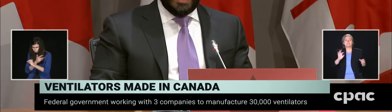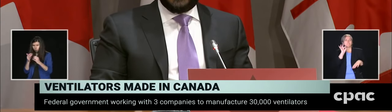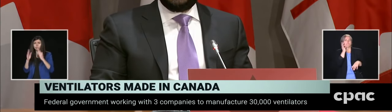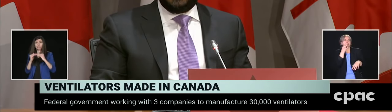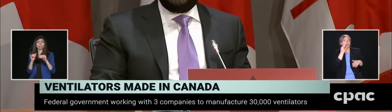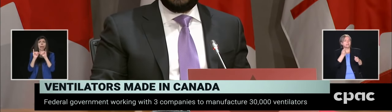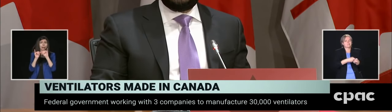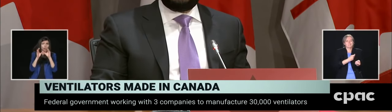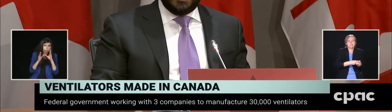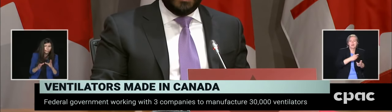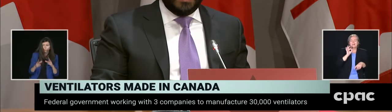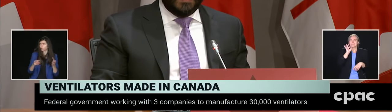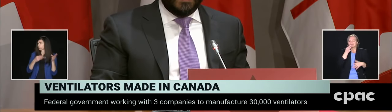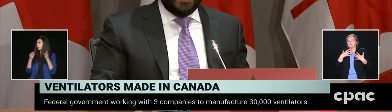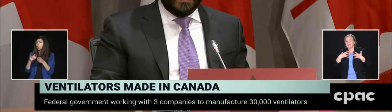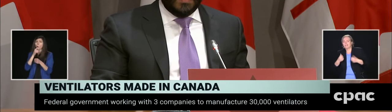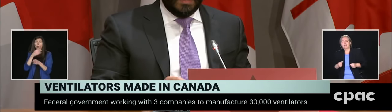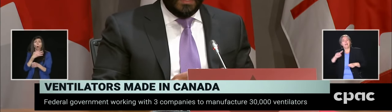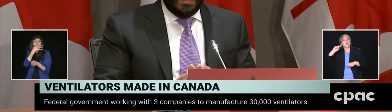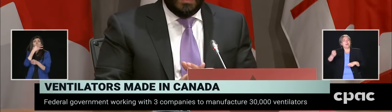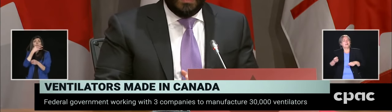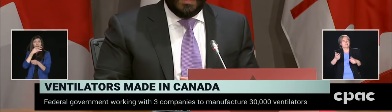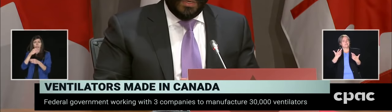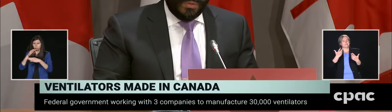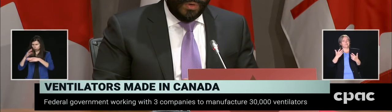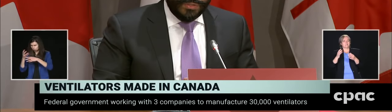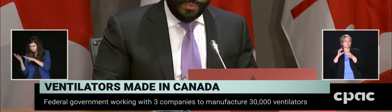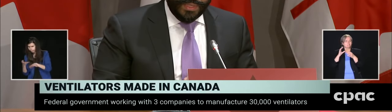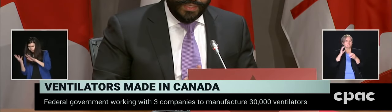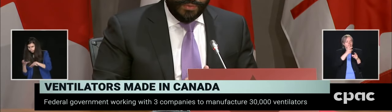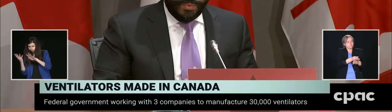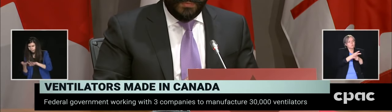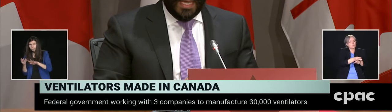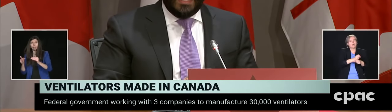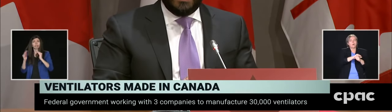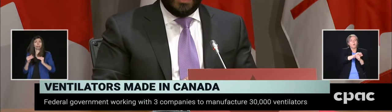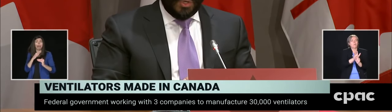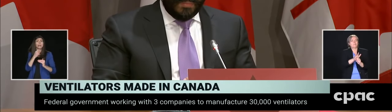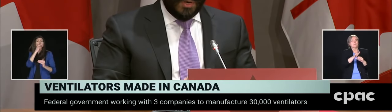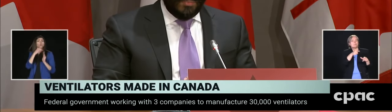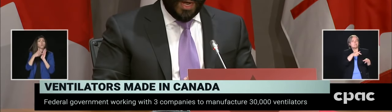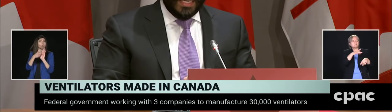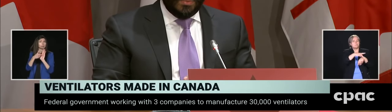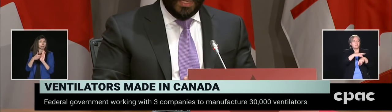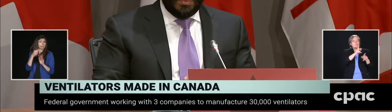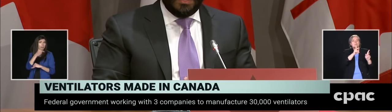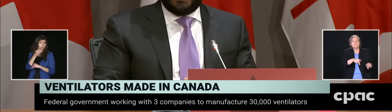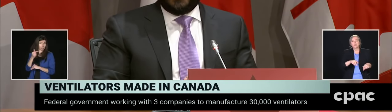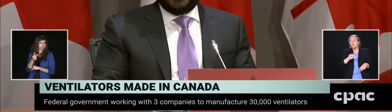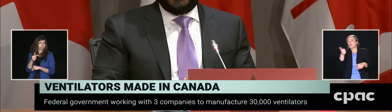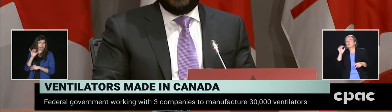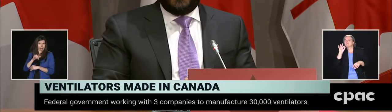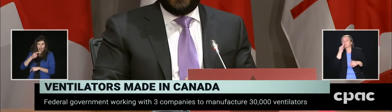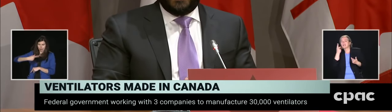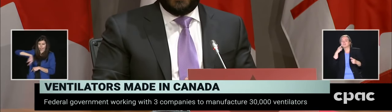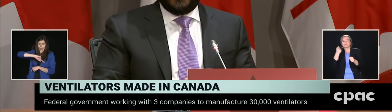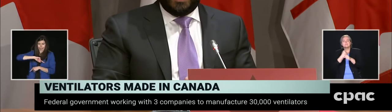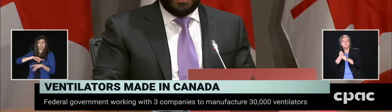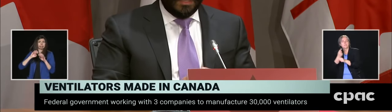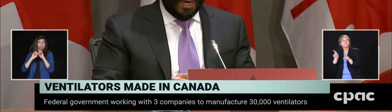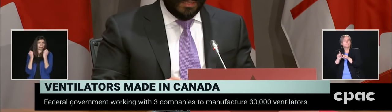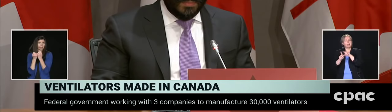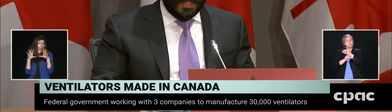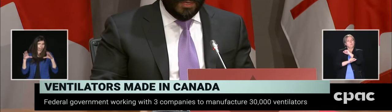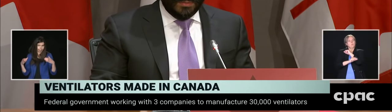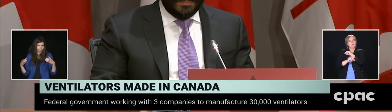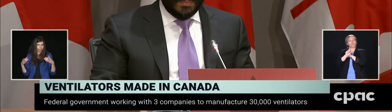specialists, and government officials. We're also working with one of Canada's Nobel Prize-winning researchers,